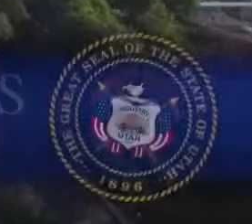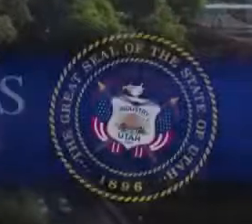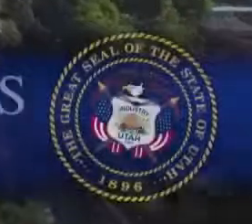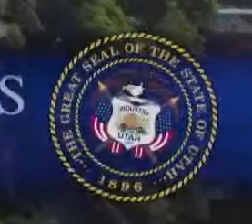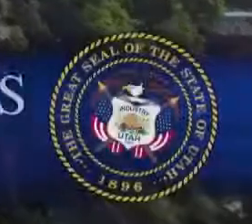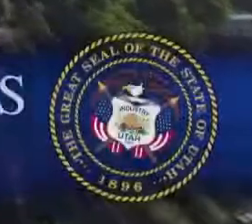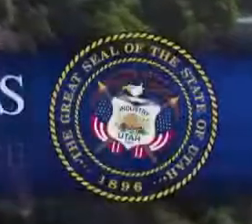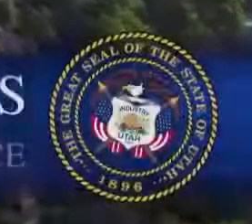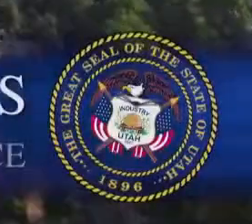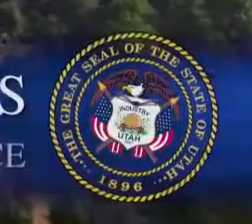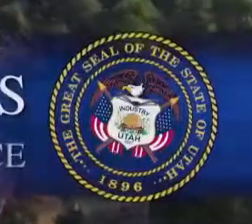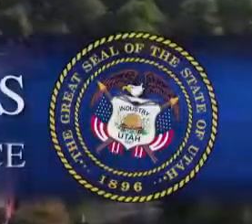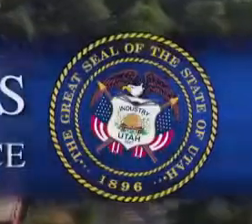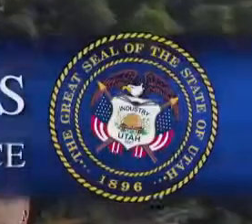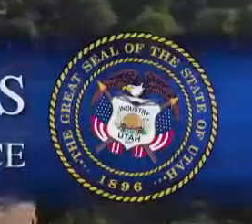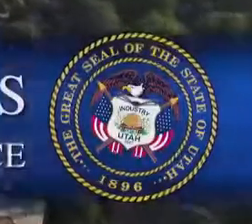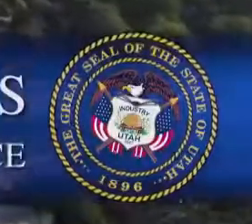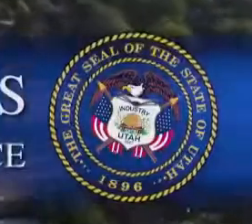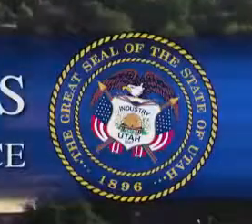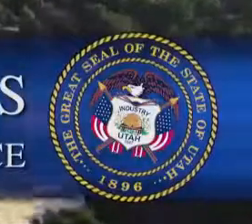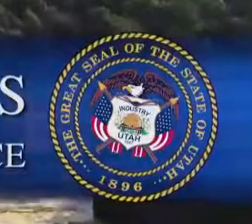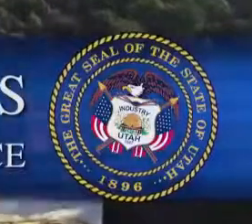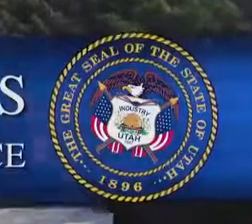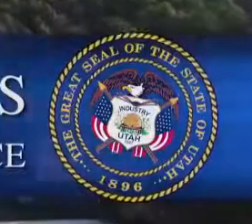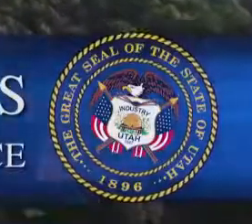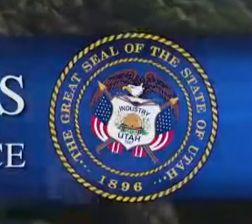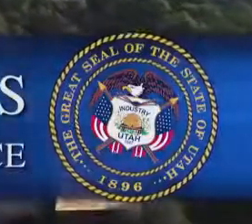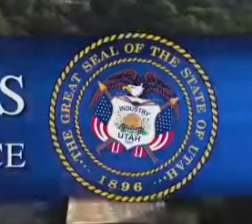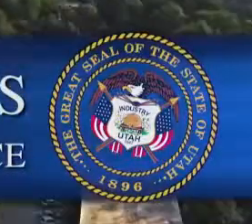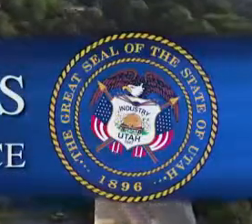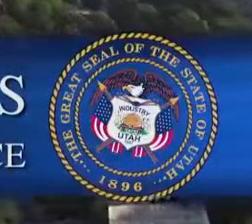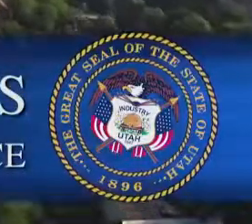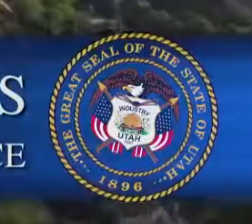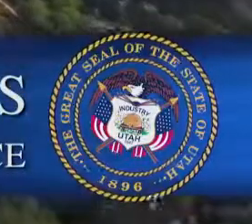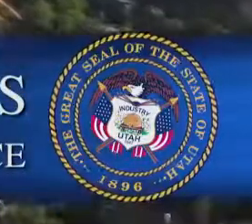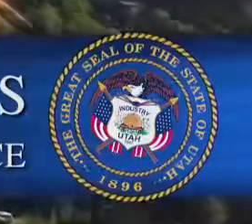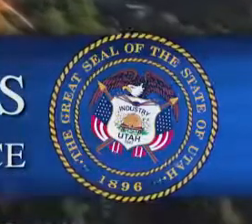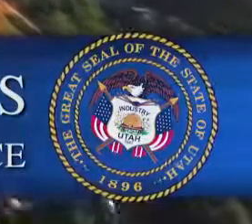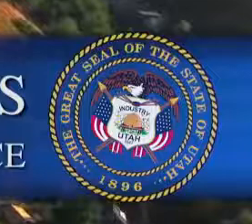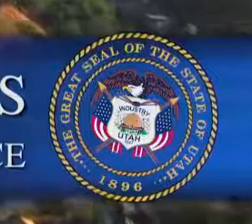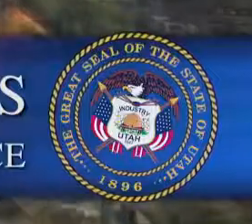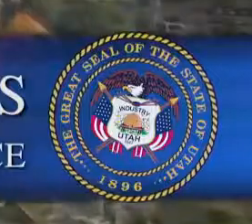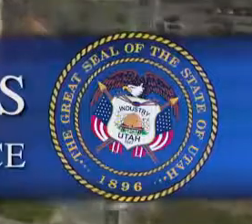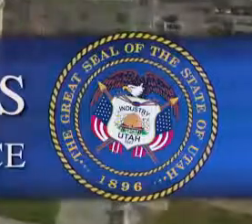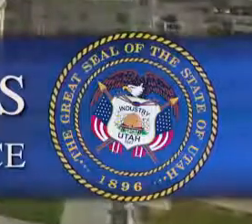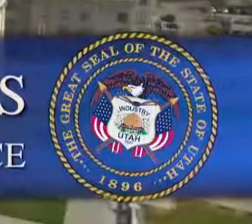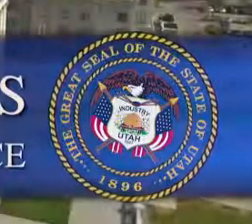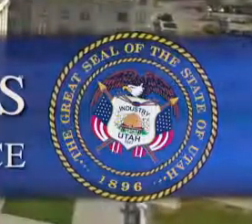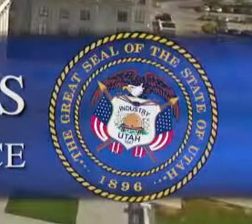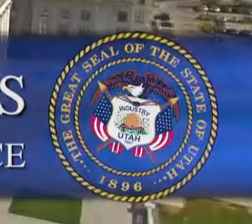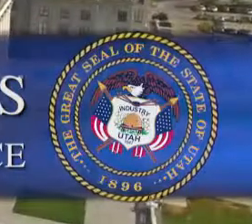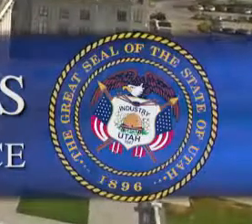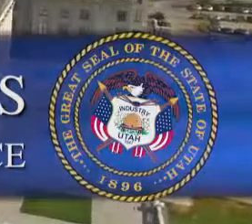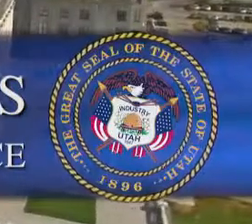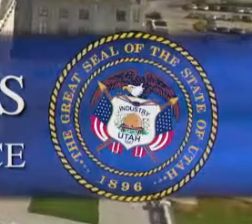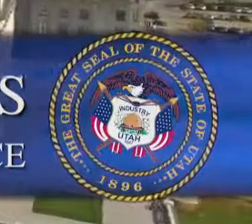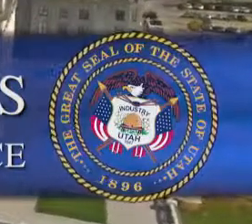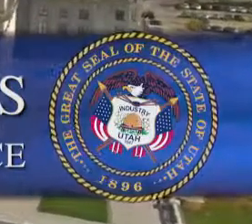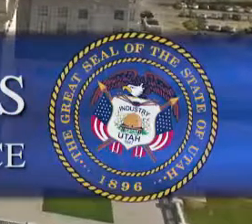PBS Utah presents the Governor's Monthly News Conference, an exchange between Utah reporters and Governor Spencer Cox.